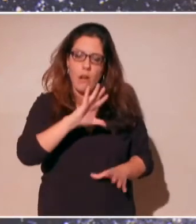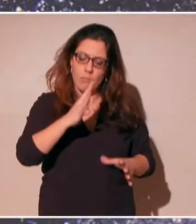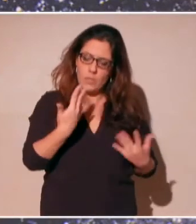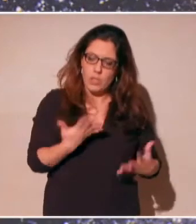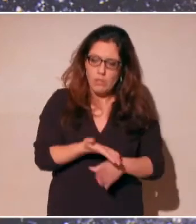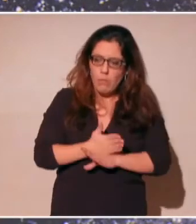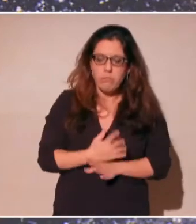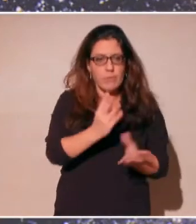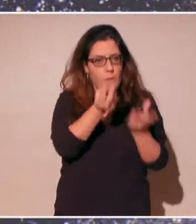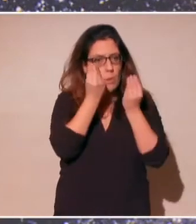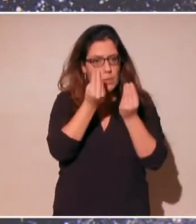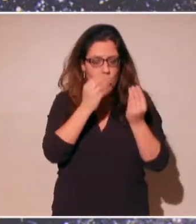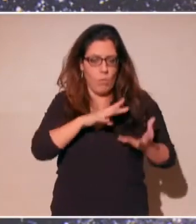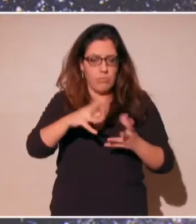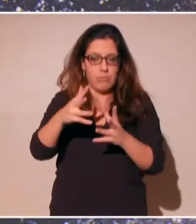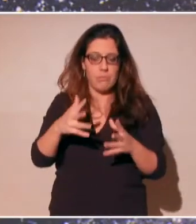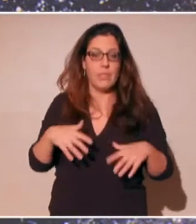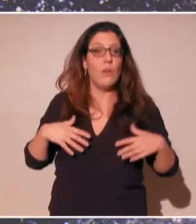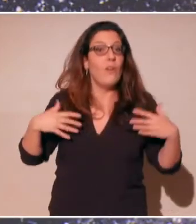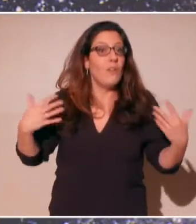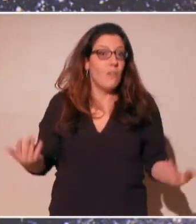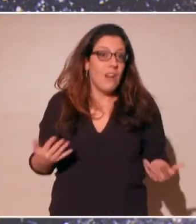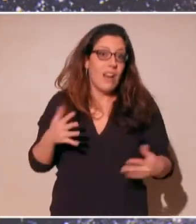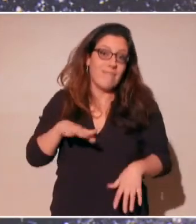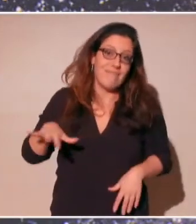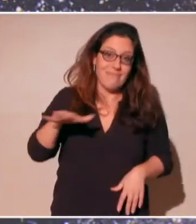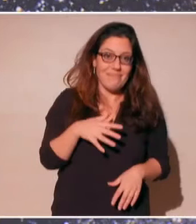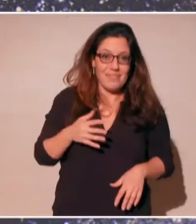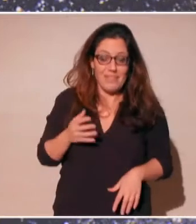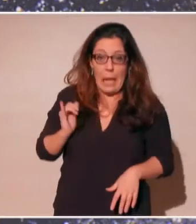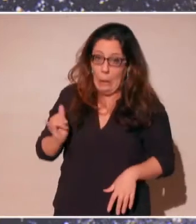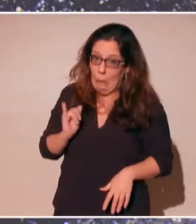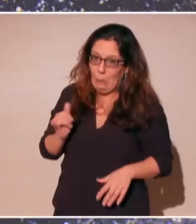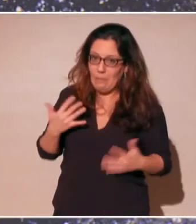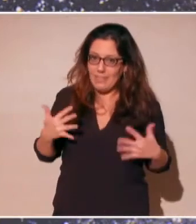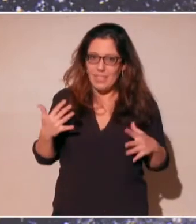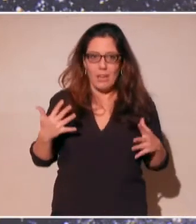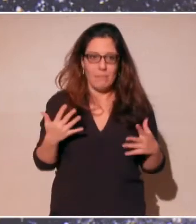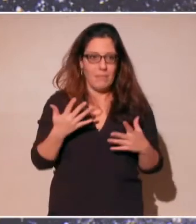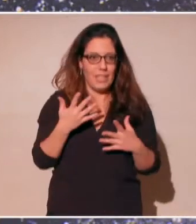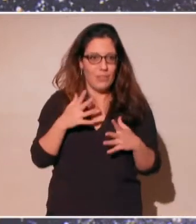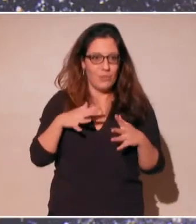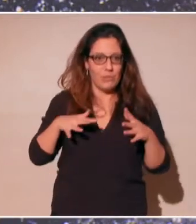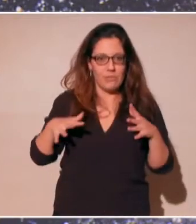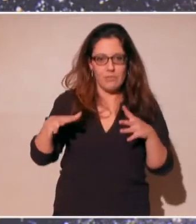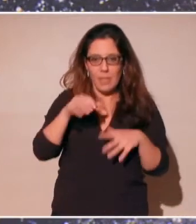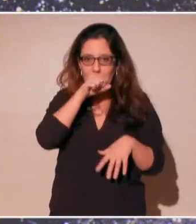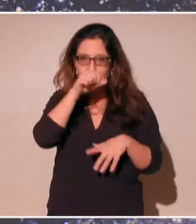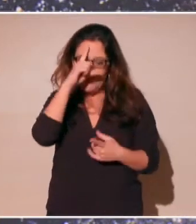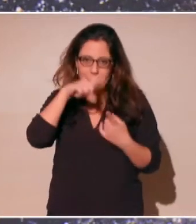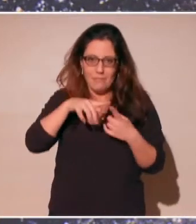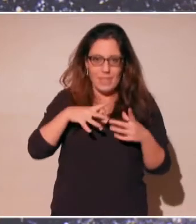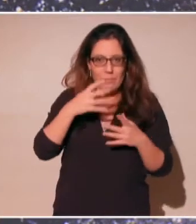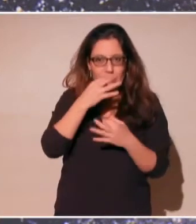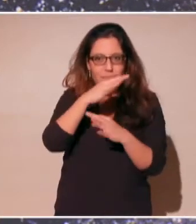philosophies and ethics. Anyway, ladies and gentlemen, I have spoken for a long time, but you asked me to discuss this subject,